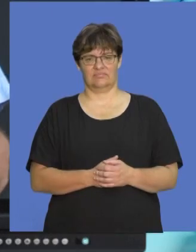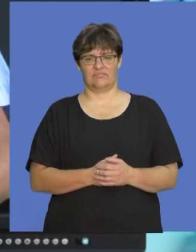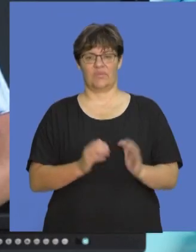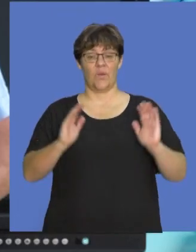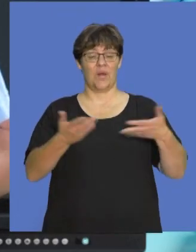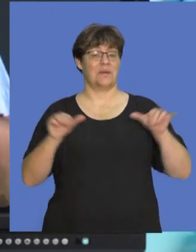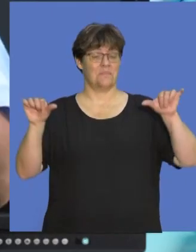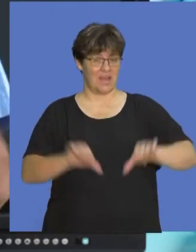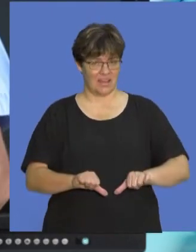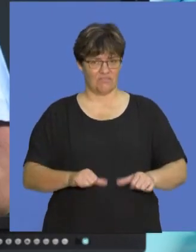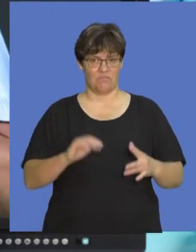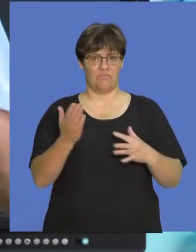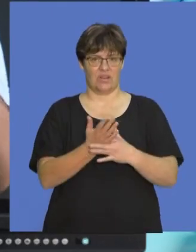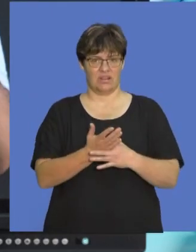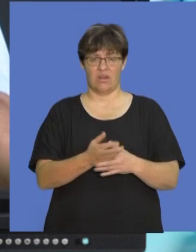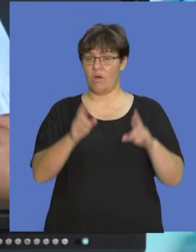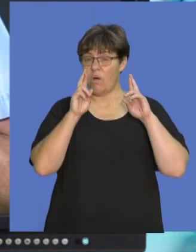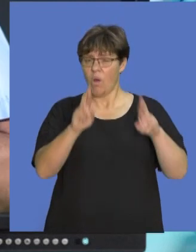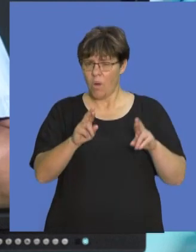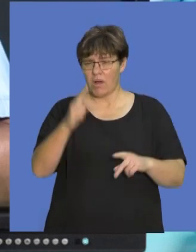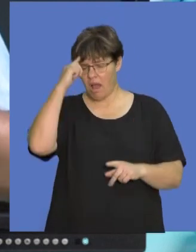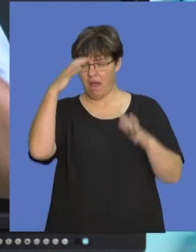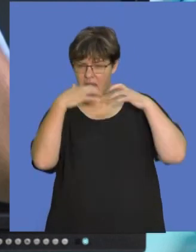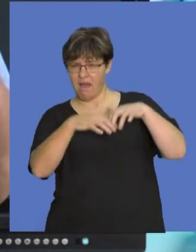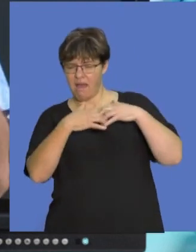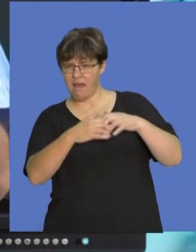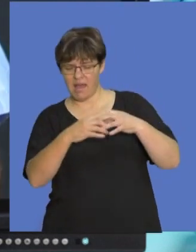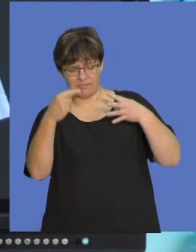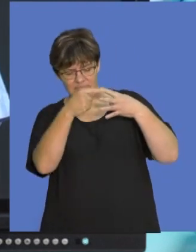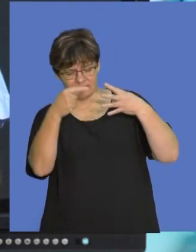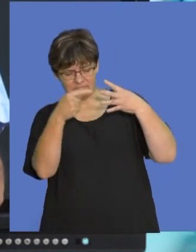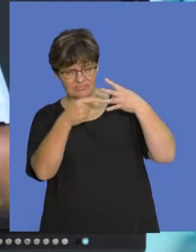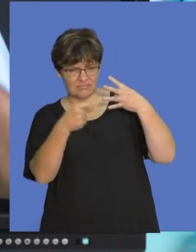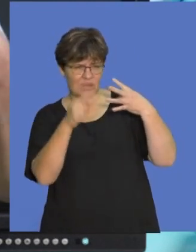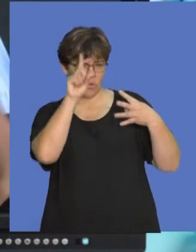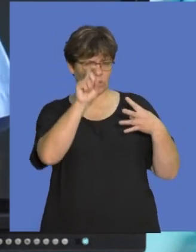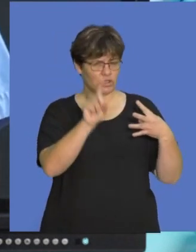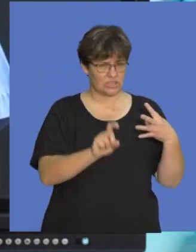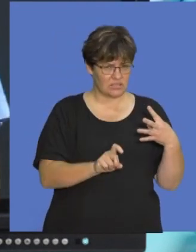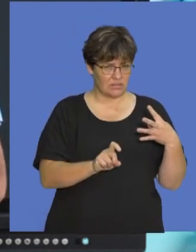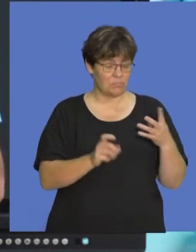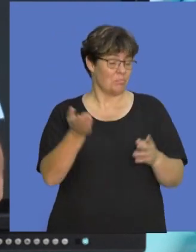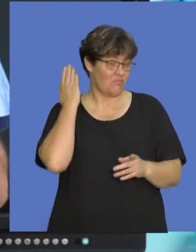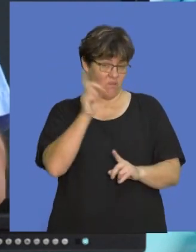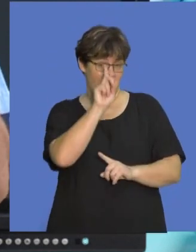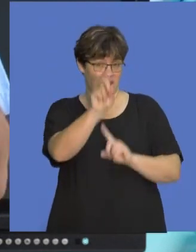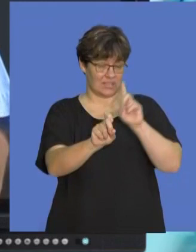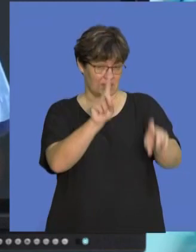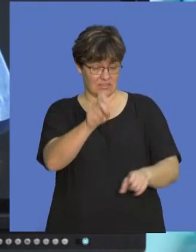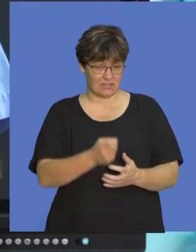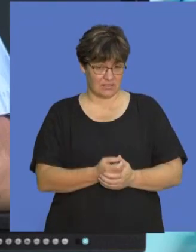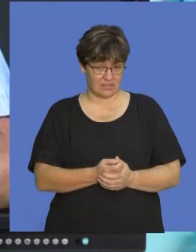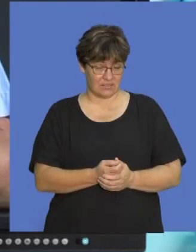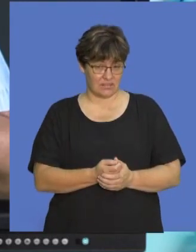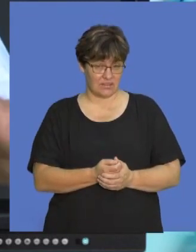Welcome back from your break. I hope you've been thinking about all those questions that I asked you about the